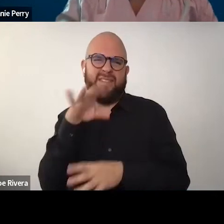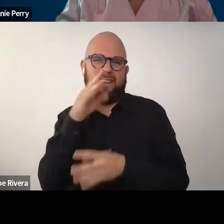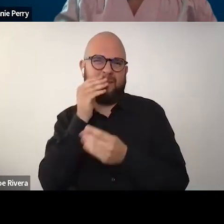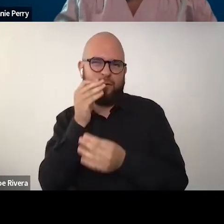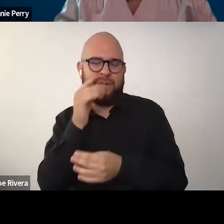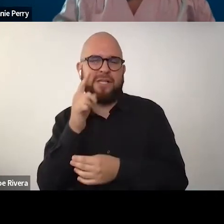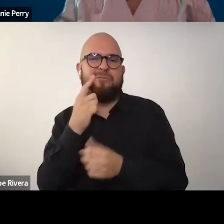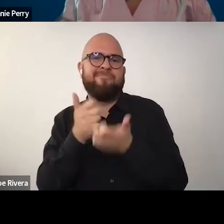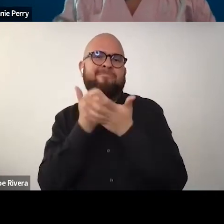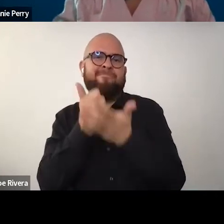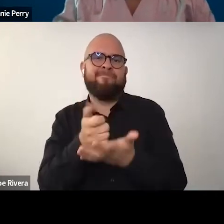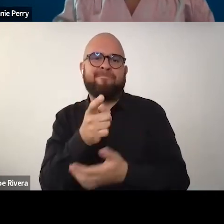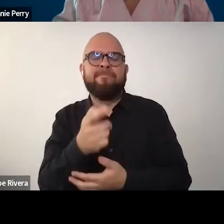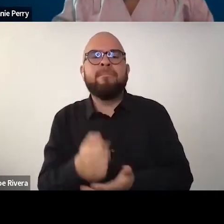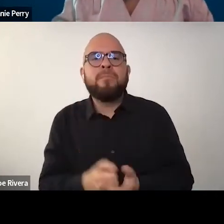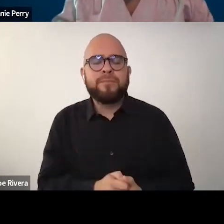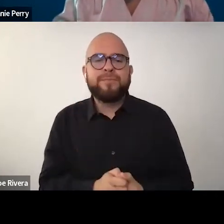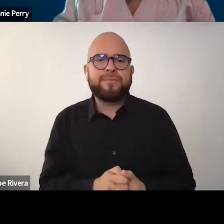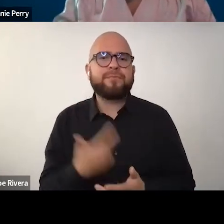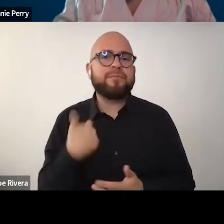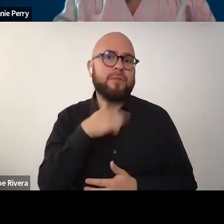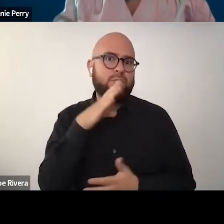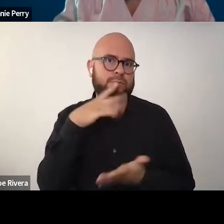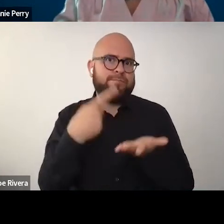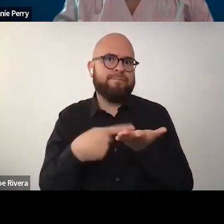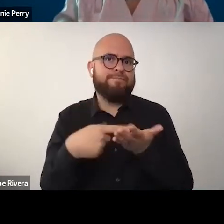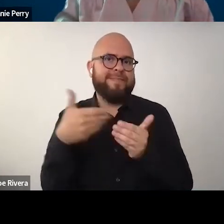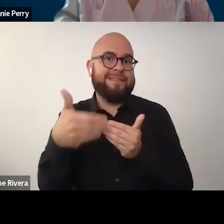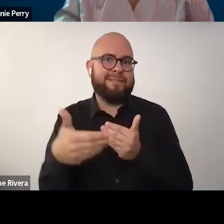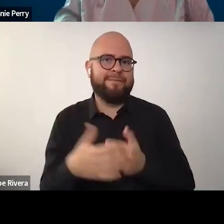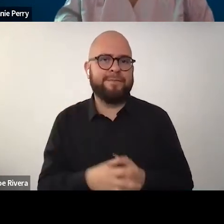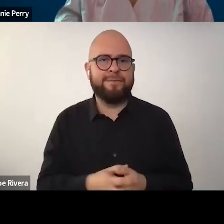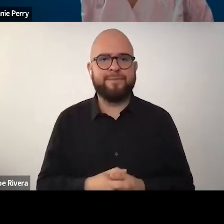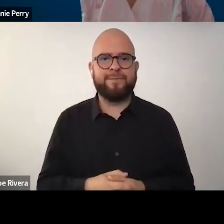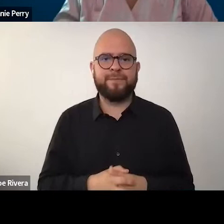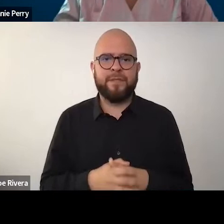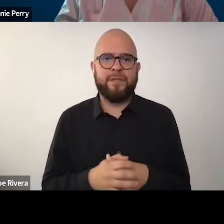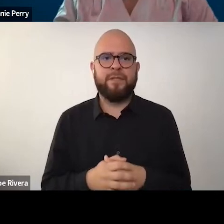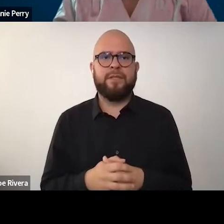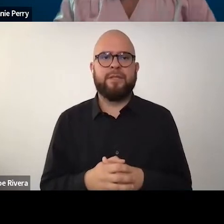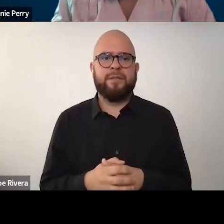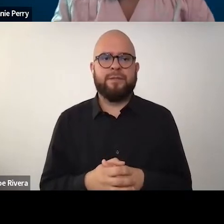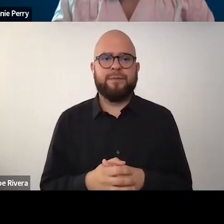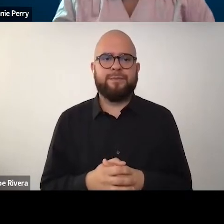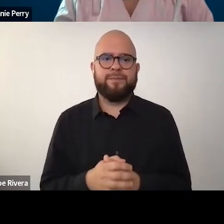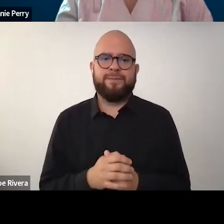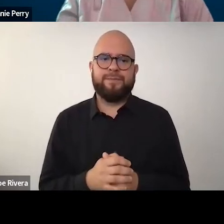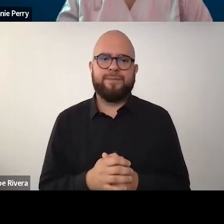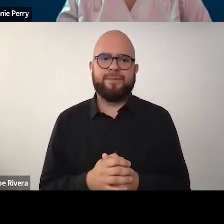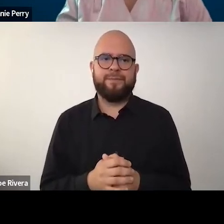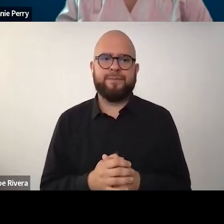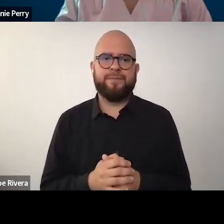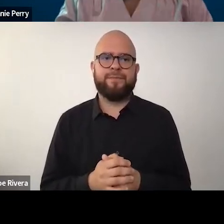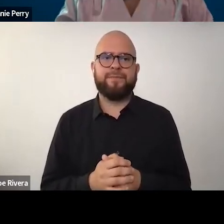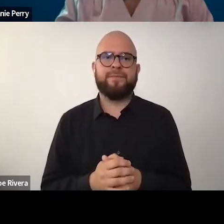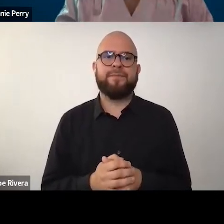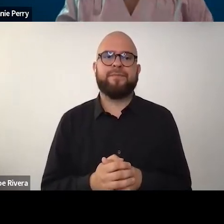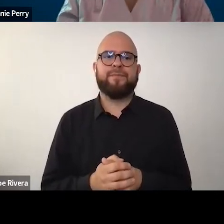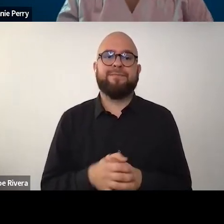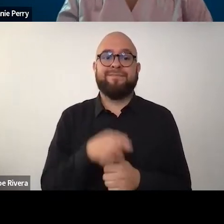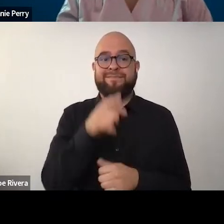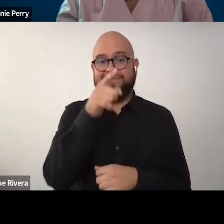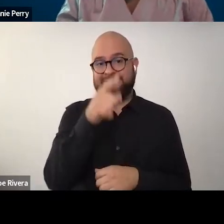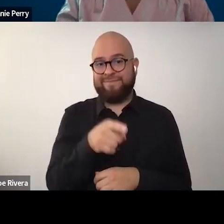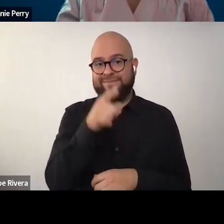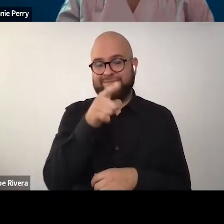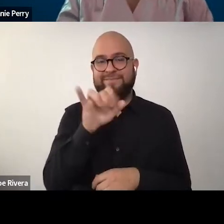along with that. And we're going to talk about that next. And this is what you should definitely keep in mind when completing this